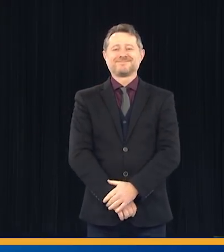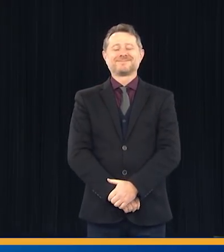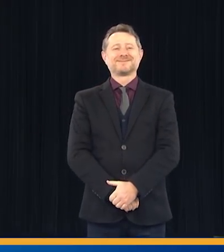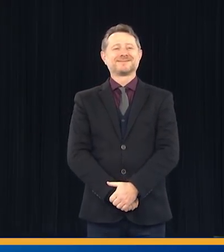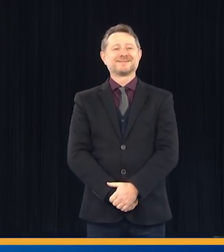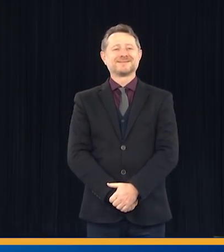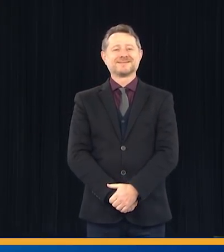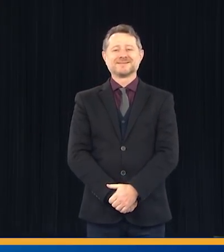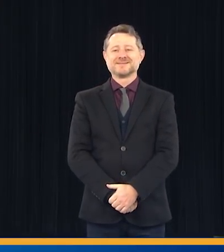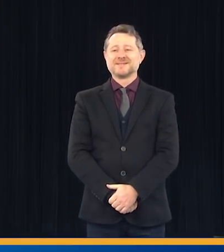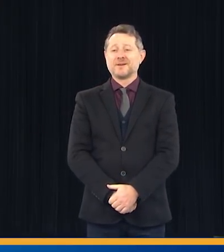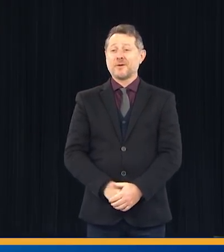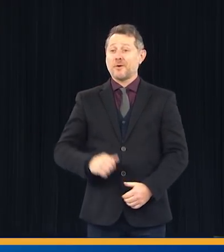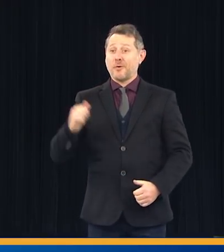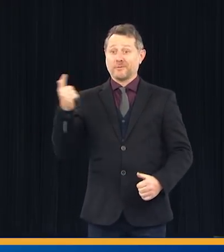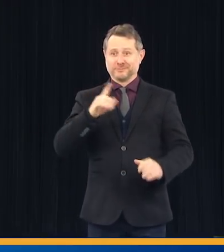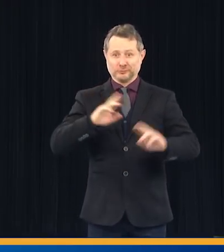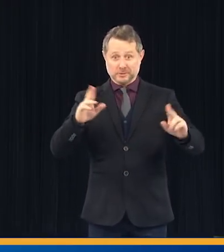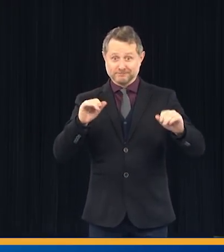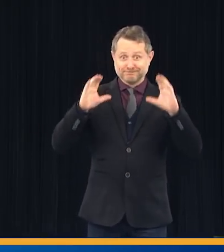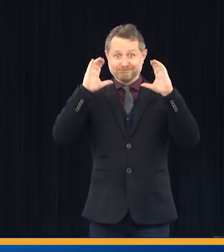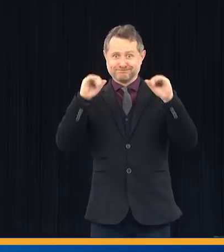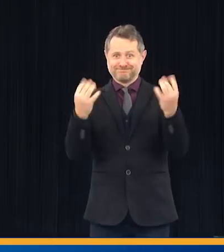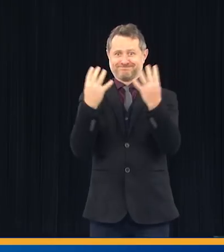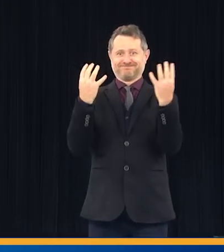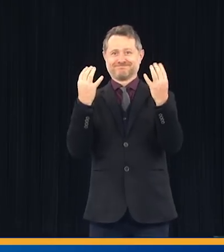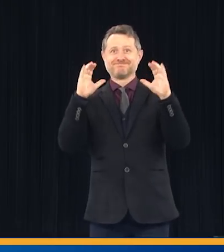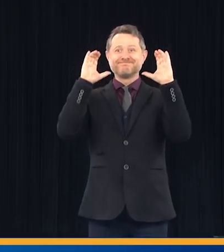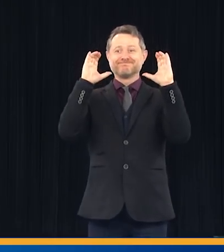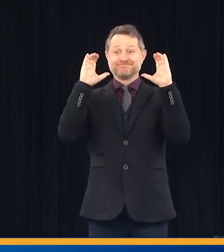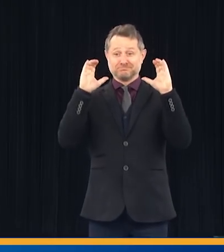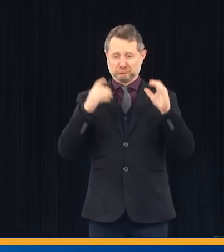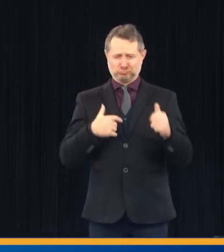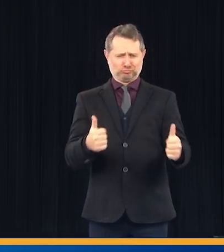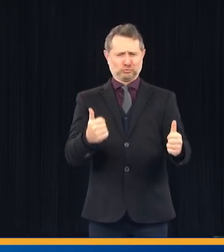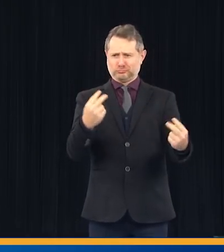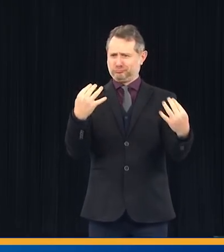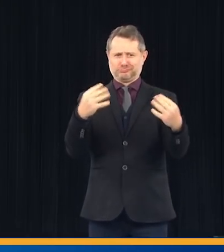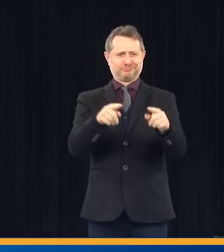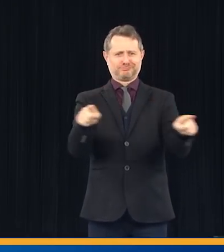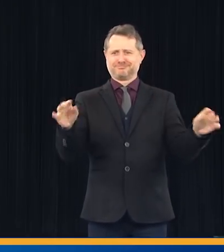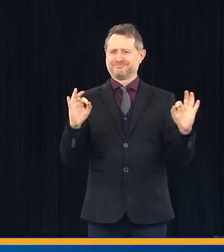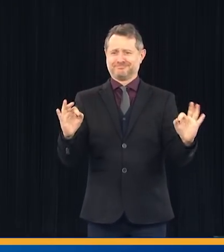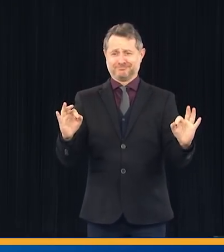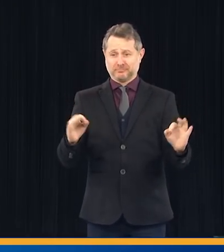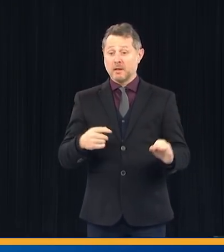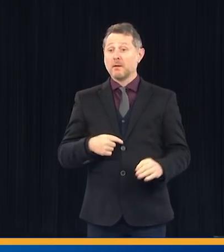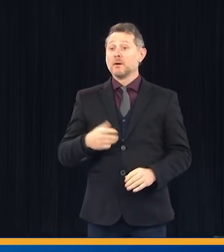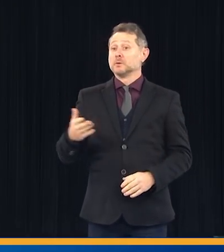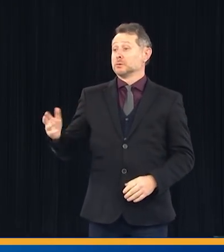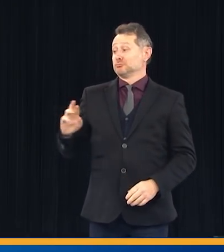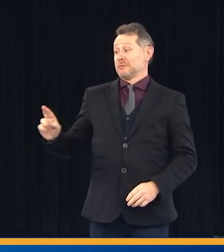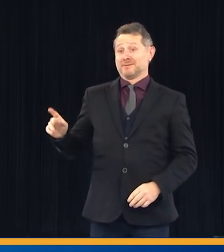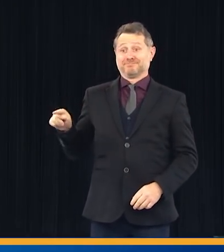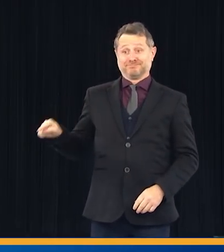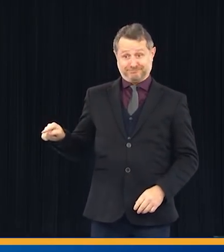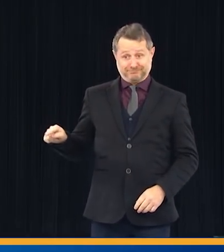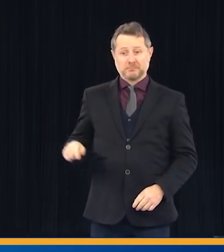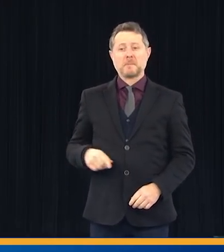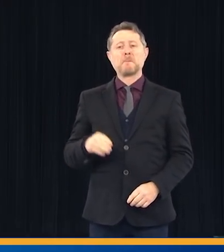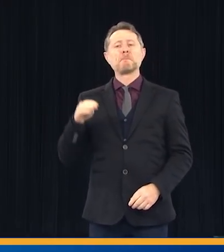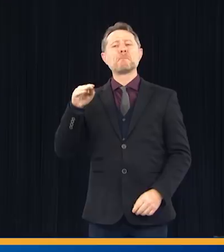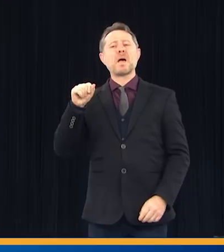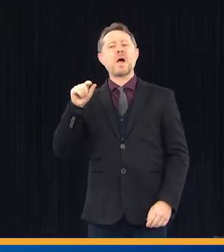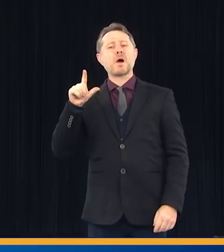You all look bright and cheery this morning. It's good to see. The people who are with us on my far right, Dr. James